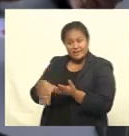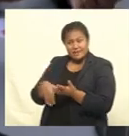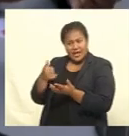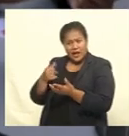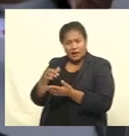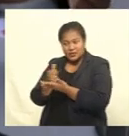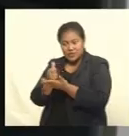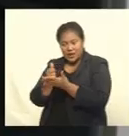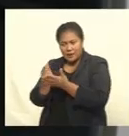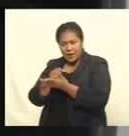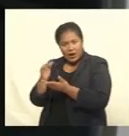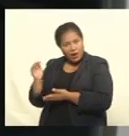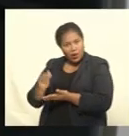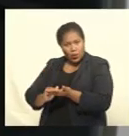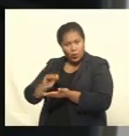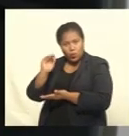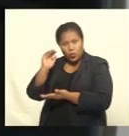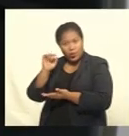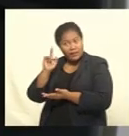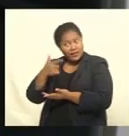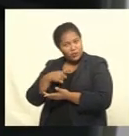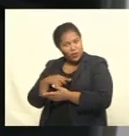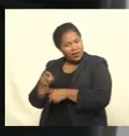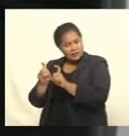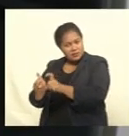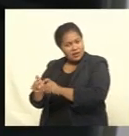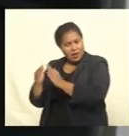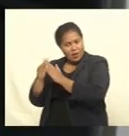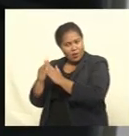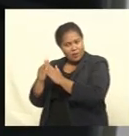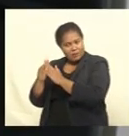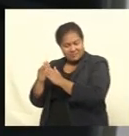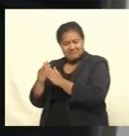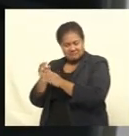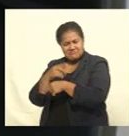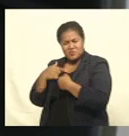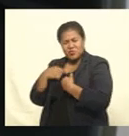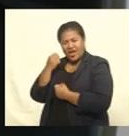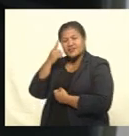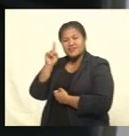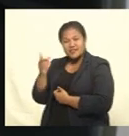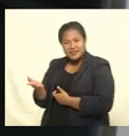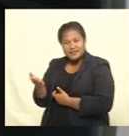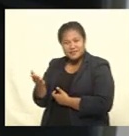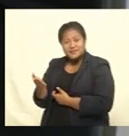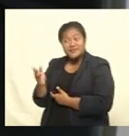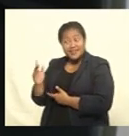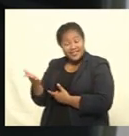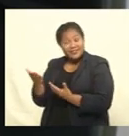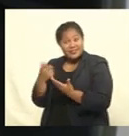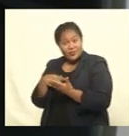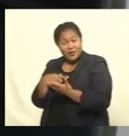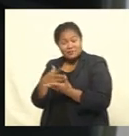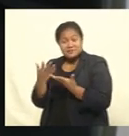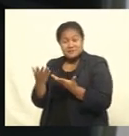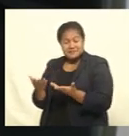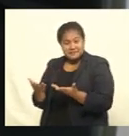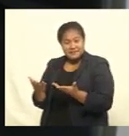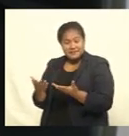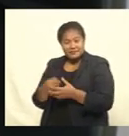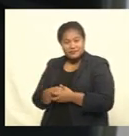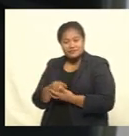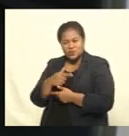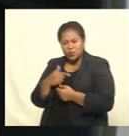is rising and therefore they need to be home. So we understand that. In that situation, I